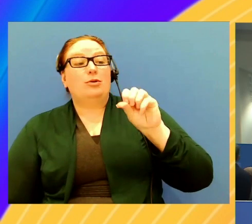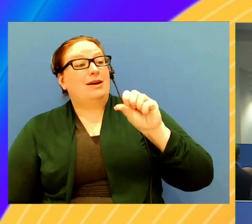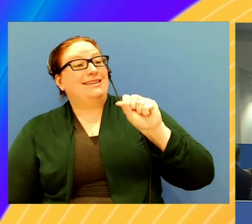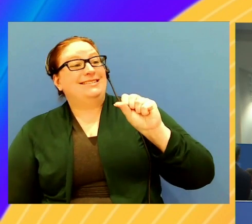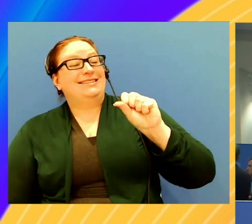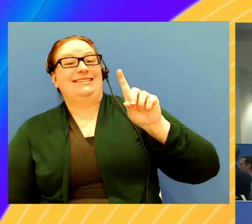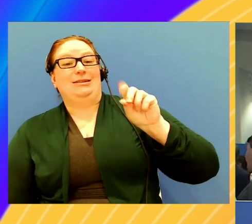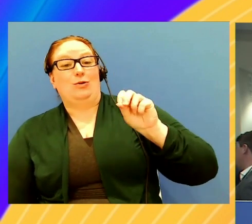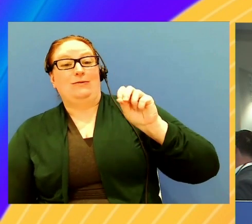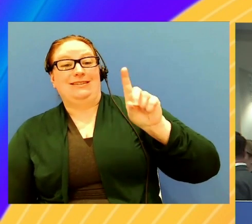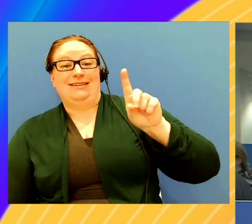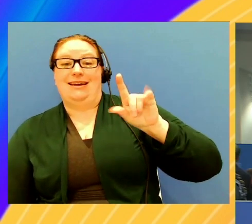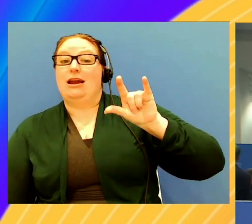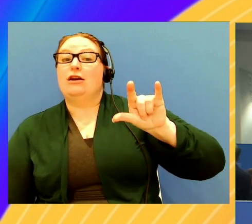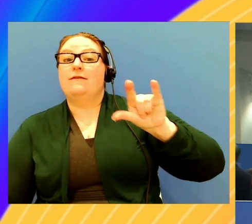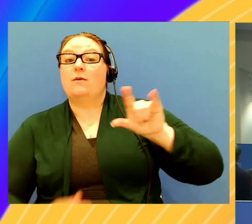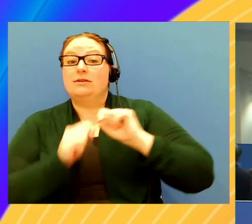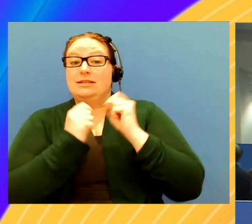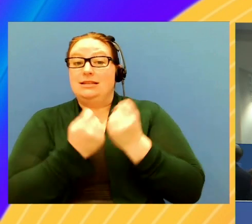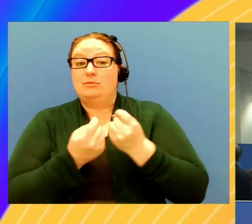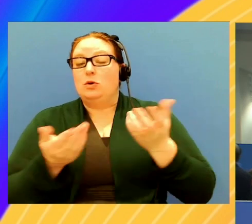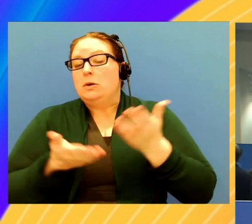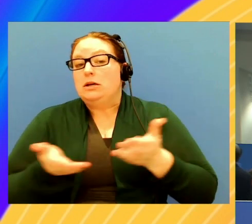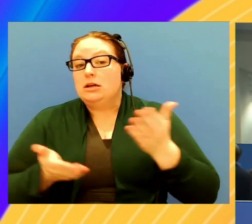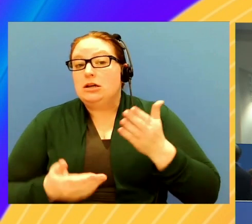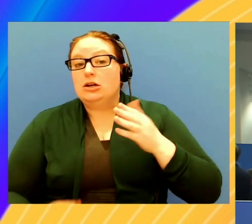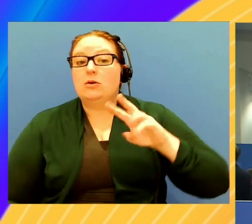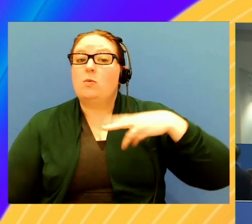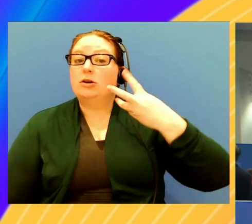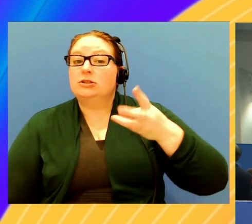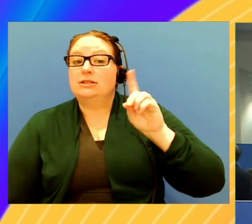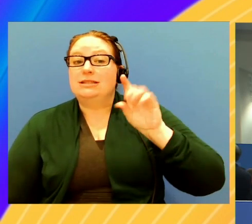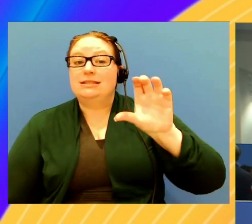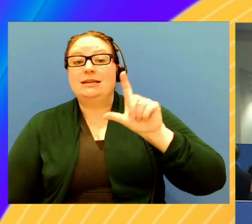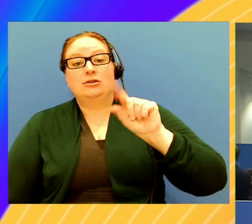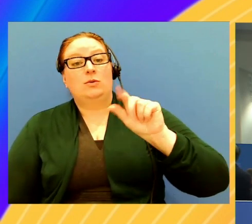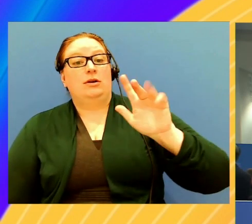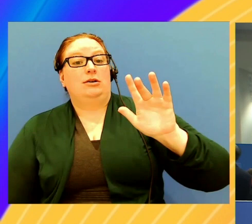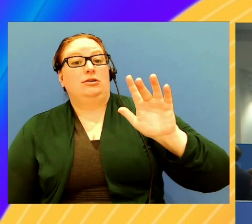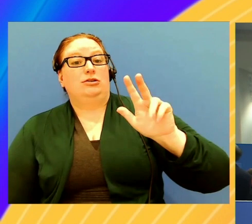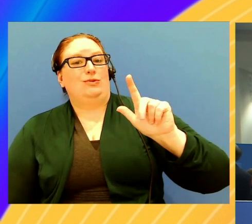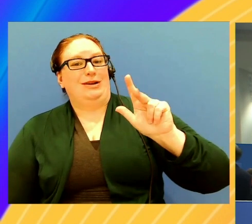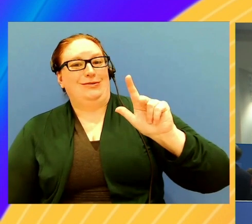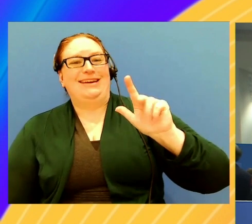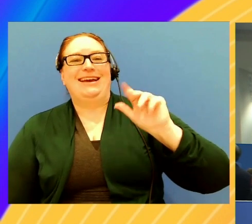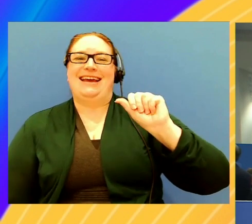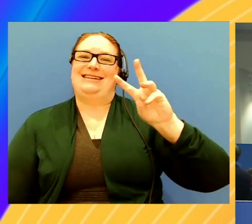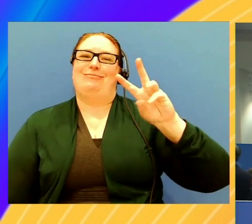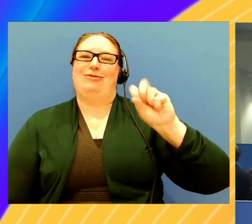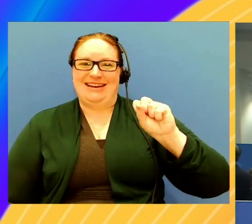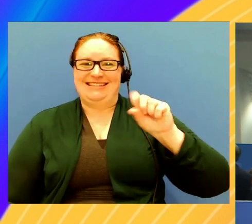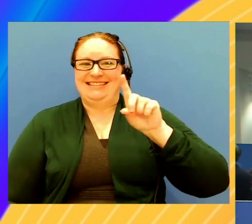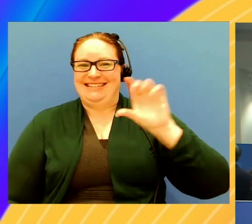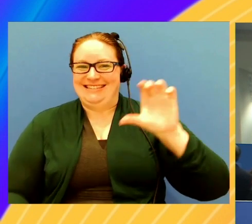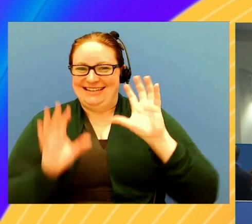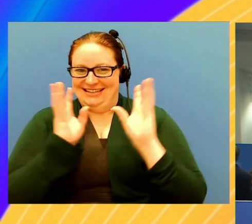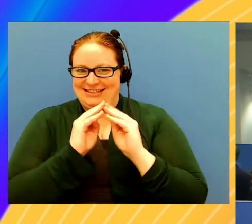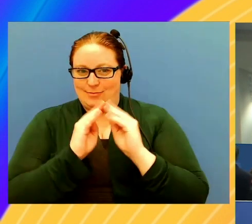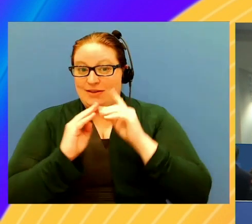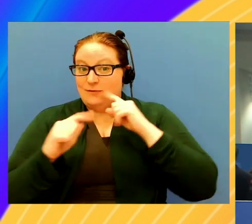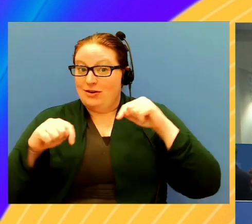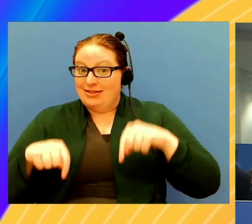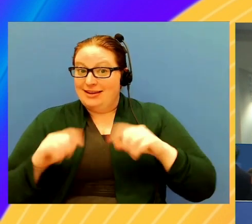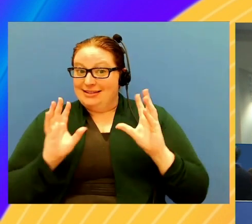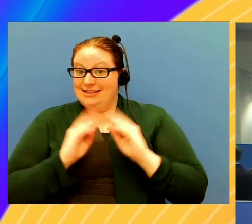we are live here in Washington, D.C. at the 2023 AWS DC Summit. And for this section, I have